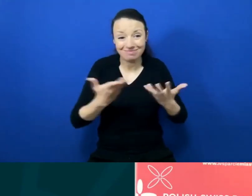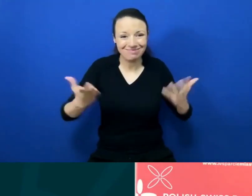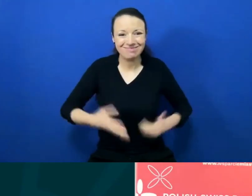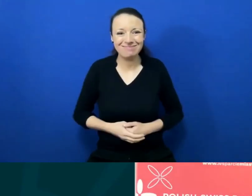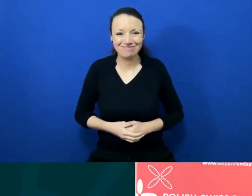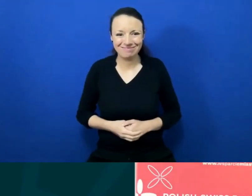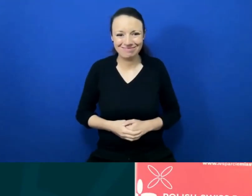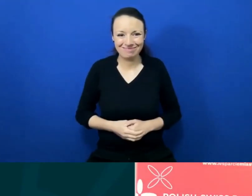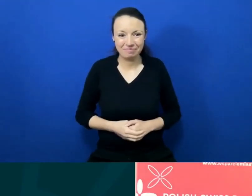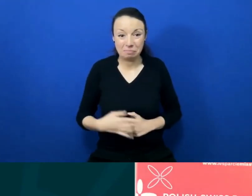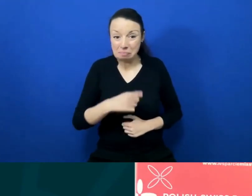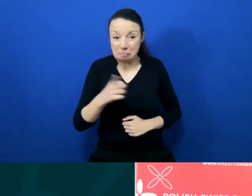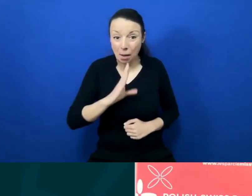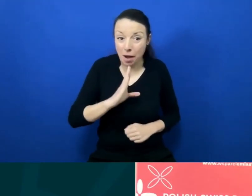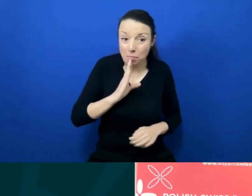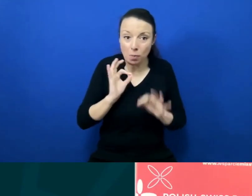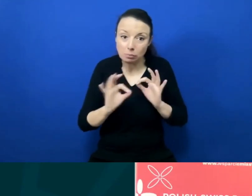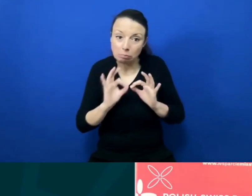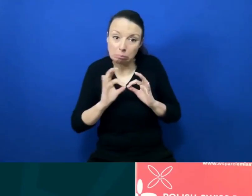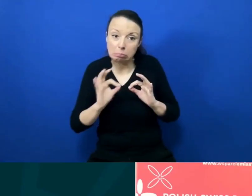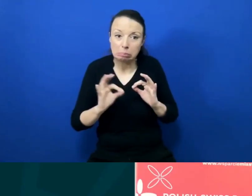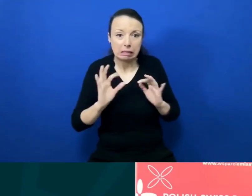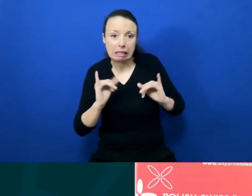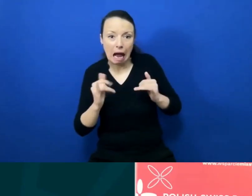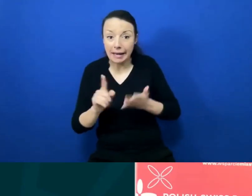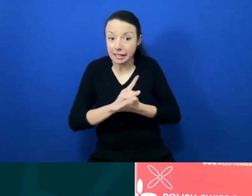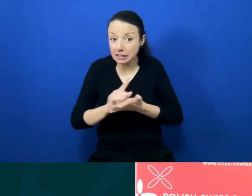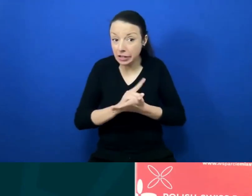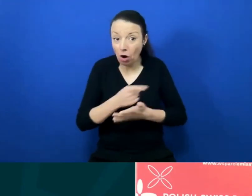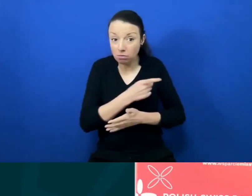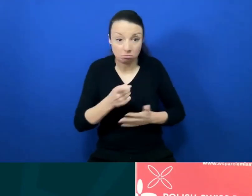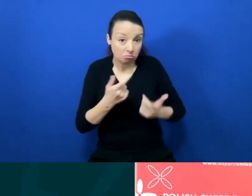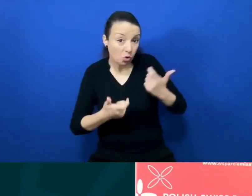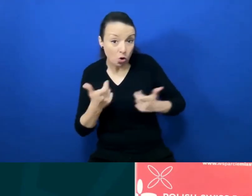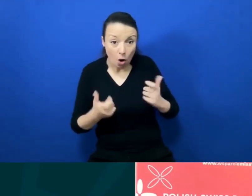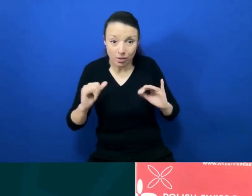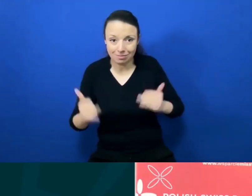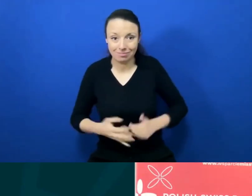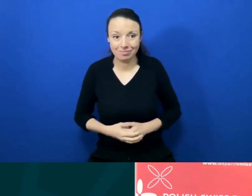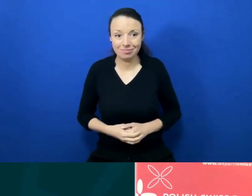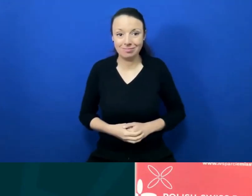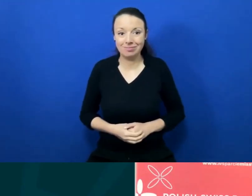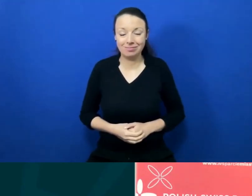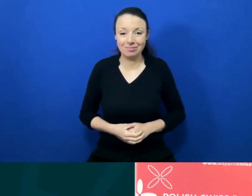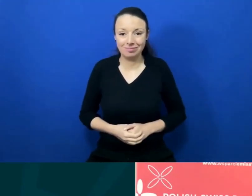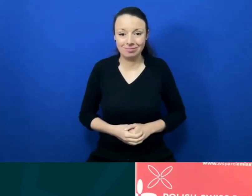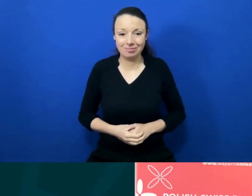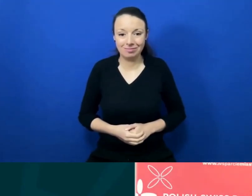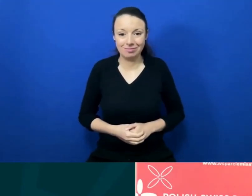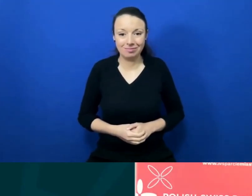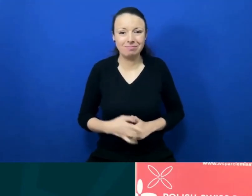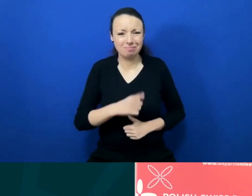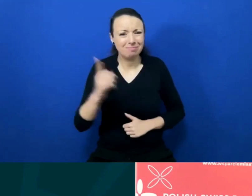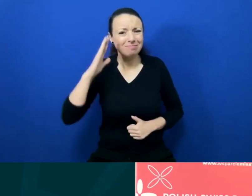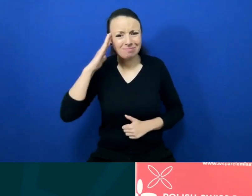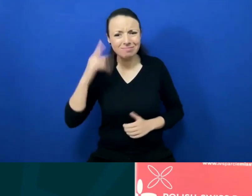probability of such kind of risk, especially with we know that climate change, from the other side we have heavy rains